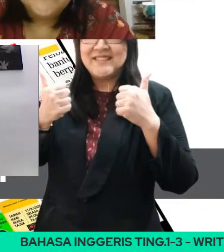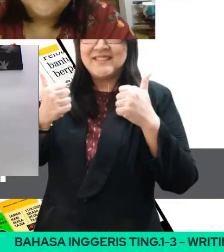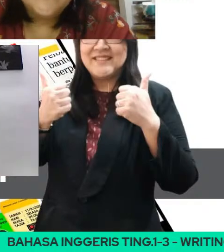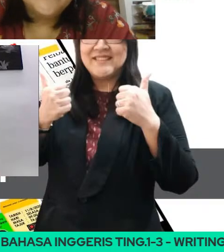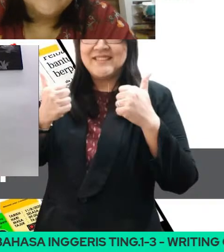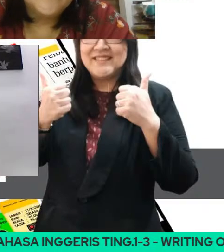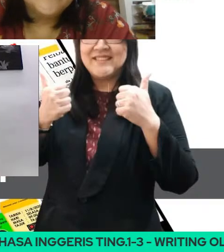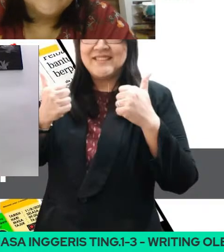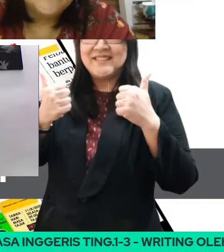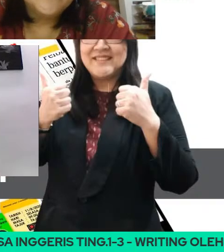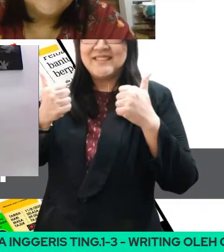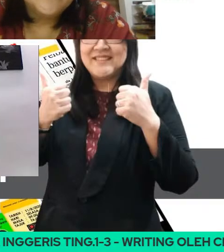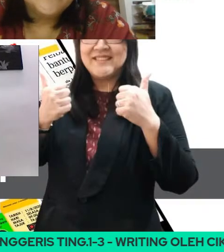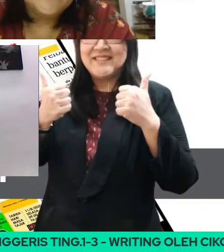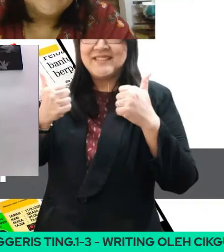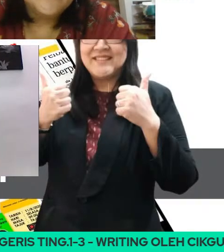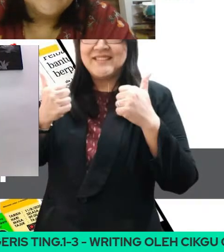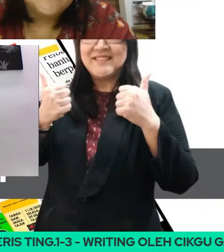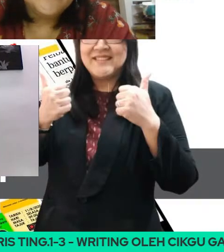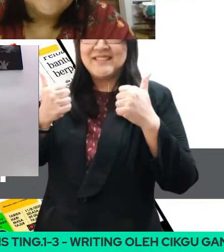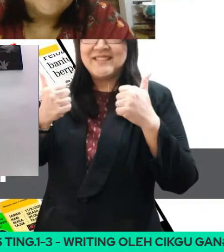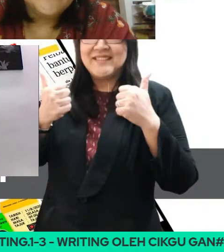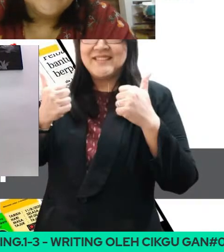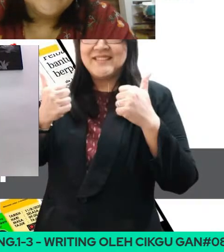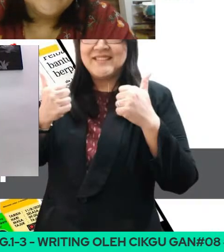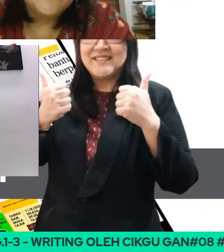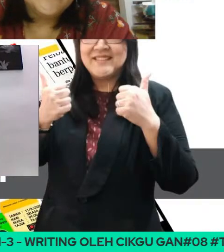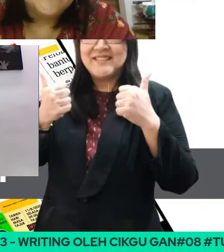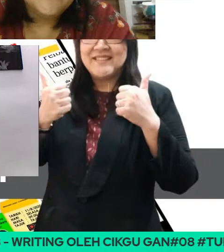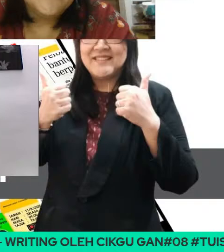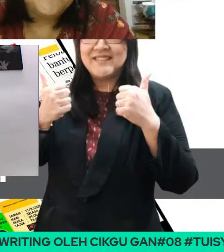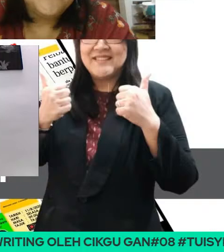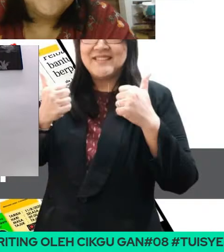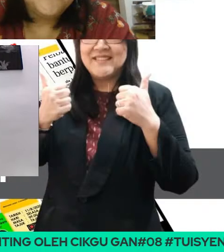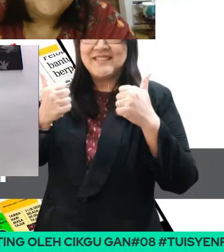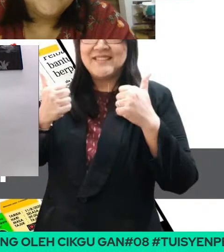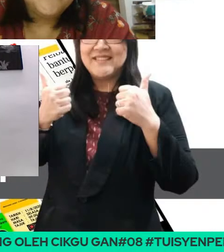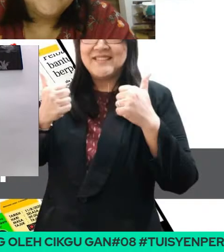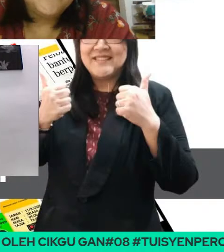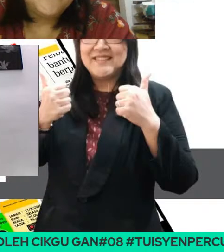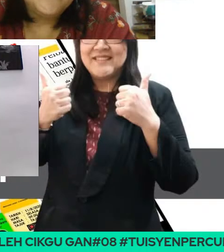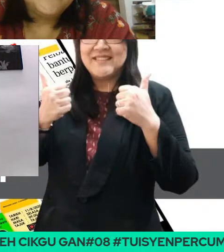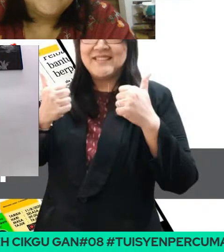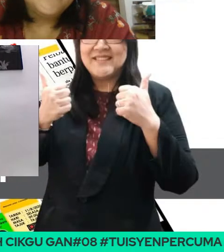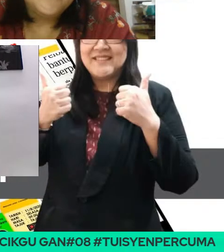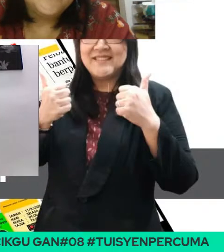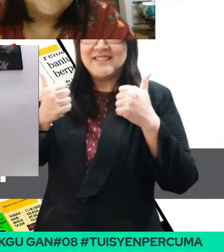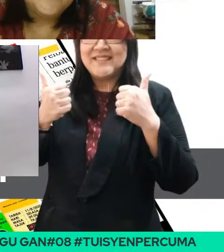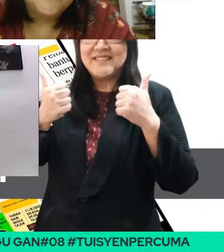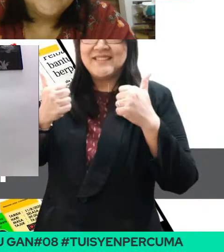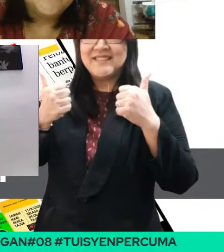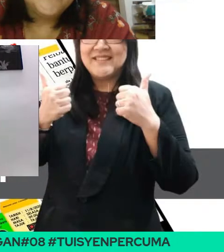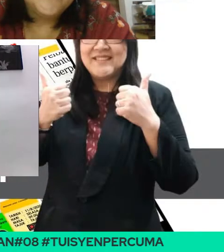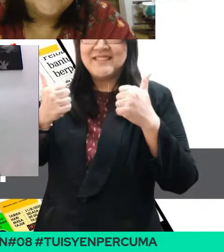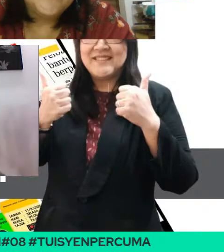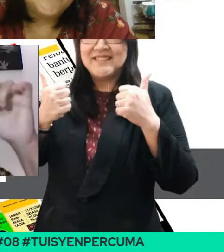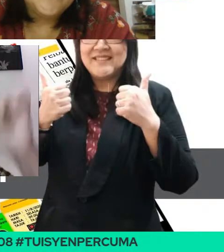please support Educator OmniTube channel by clicking the subscribe button now. Please do it now.